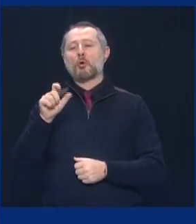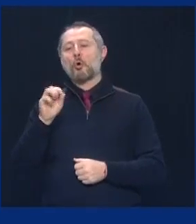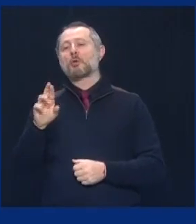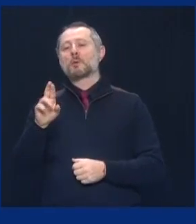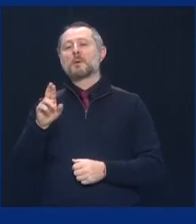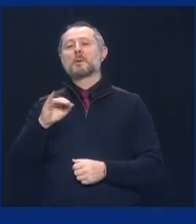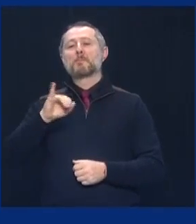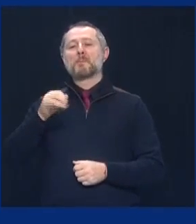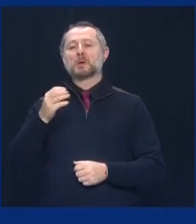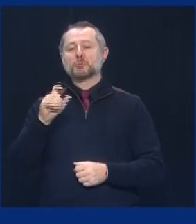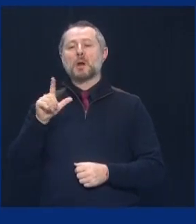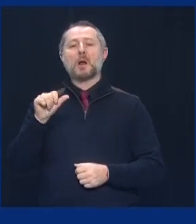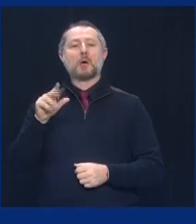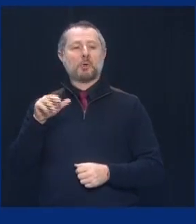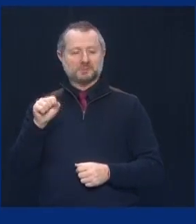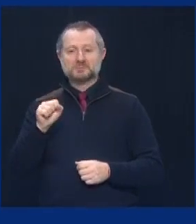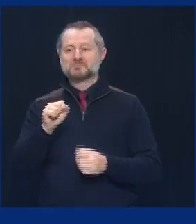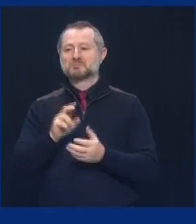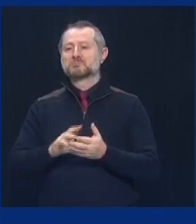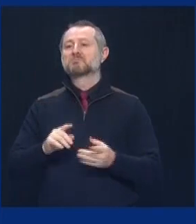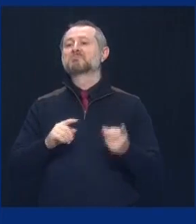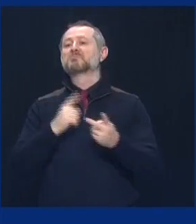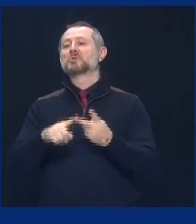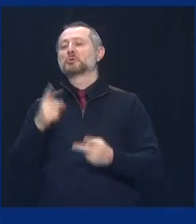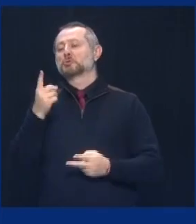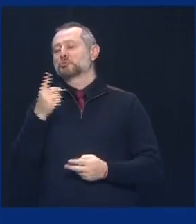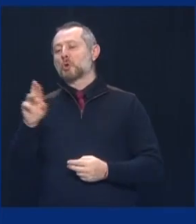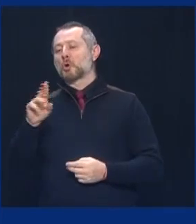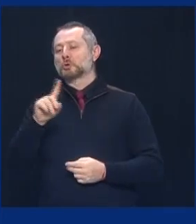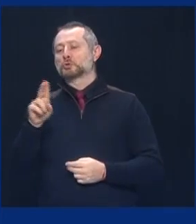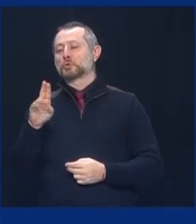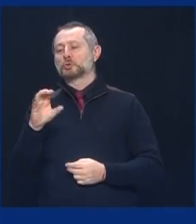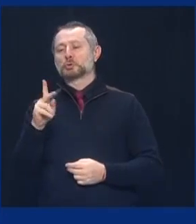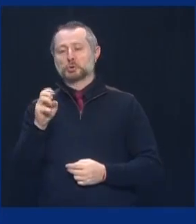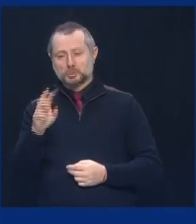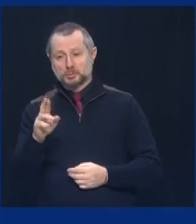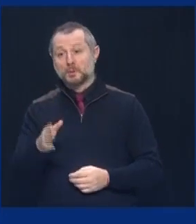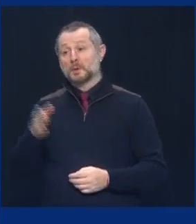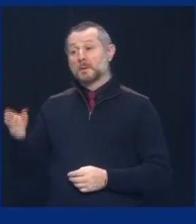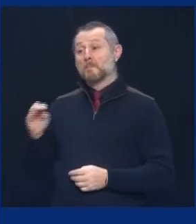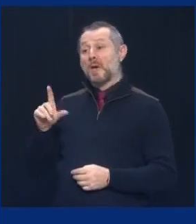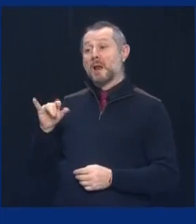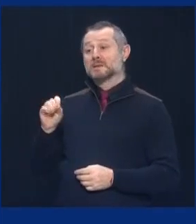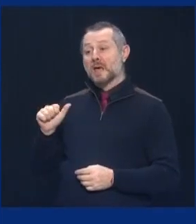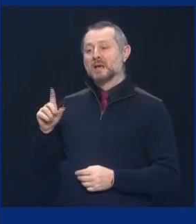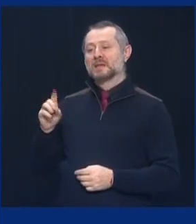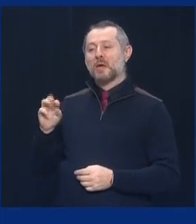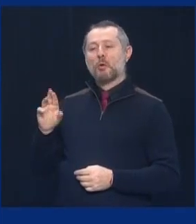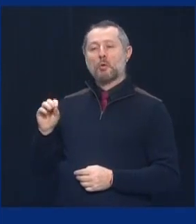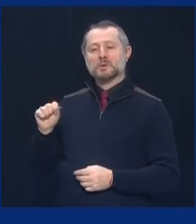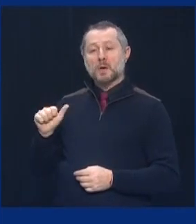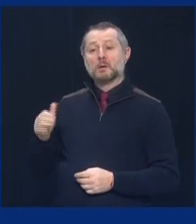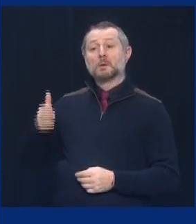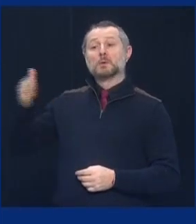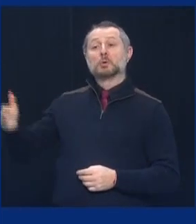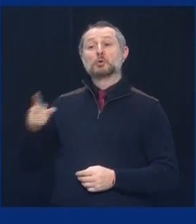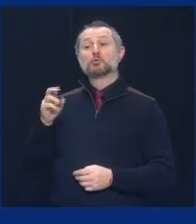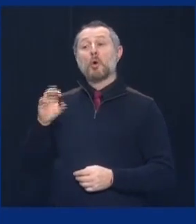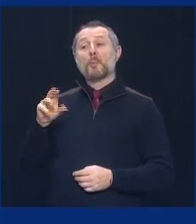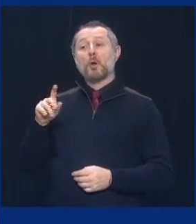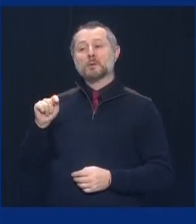my left, Melissa DeRosa, Secretary to the Governor, to her left, Robert Mihica, Budget Director. I'm going to speak quickly